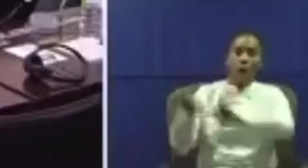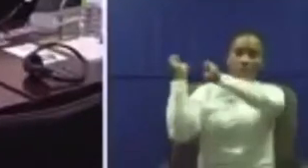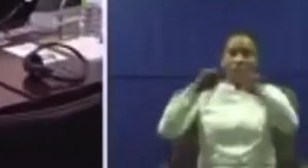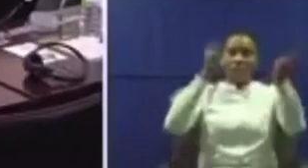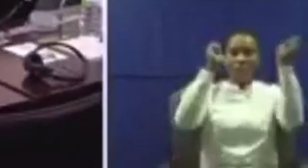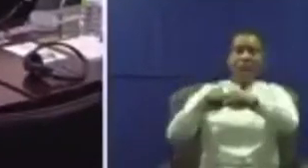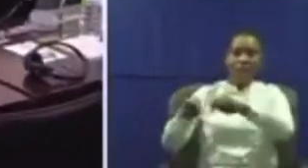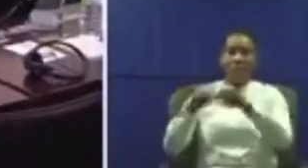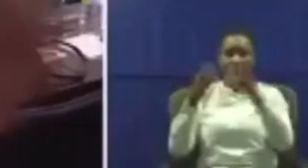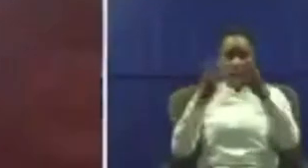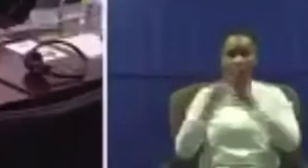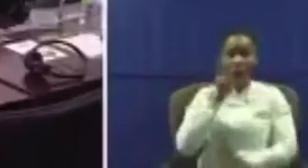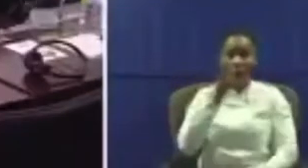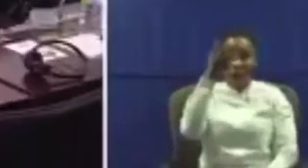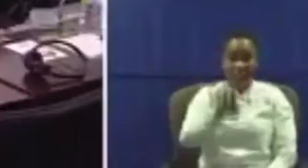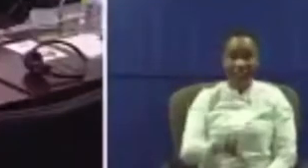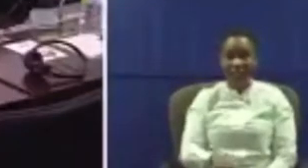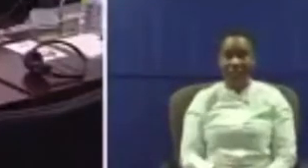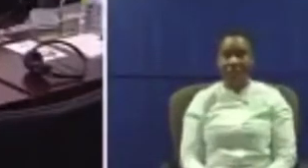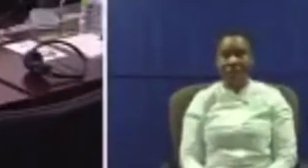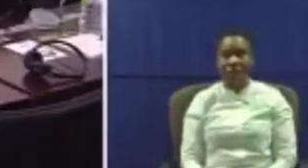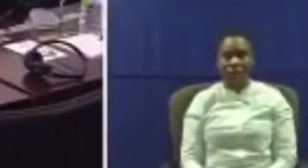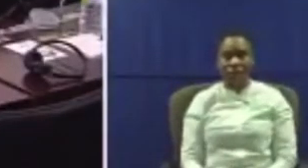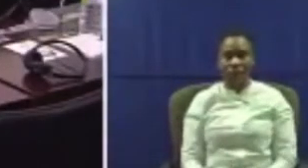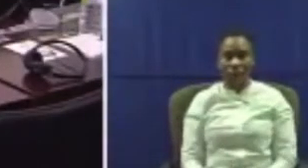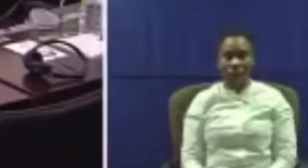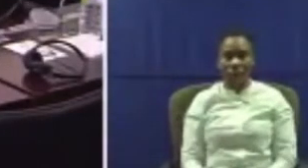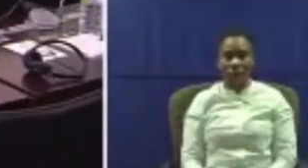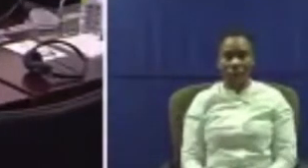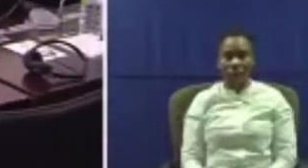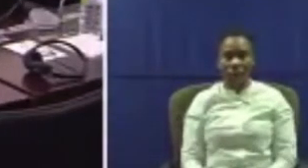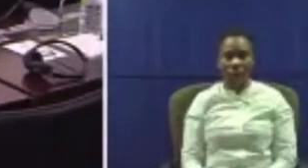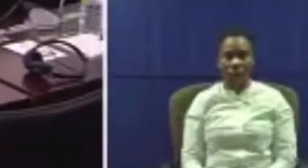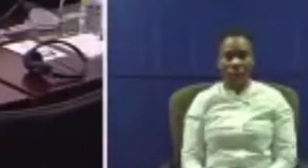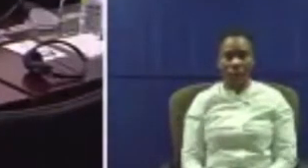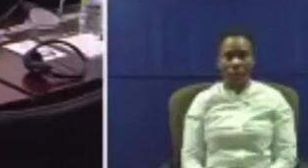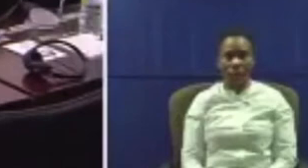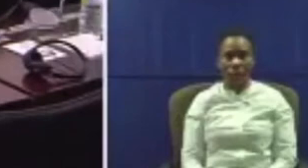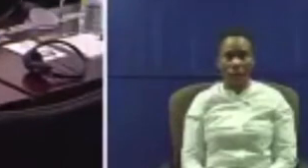And therefore, we need to protect the speaker.